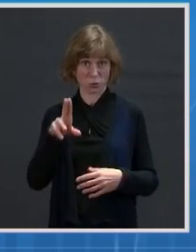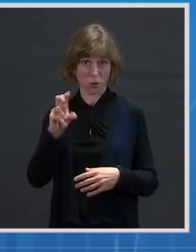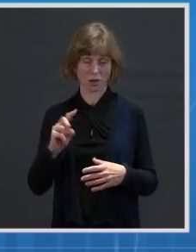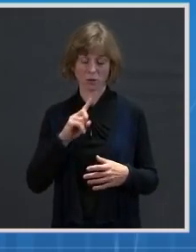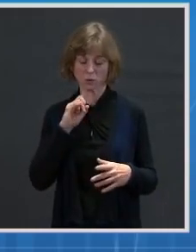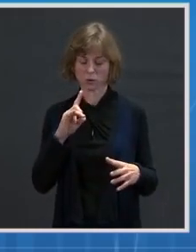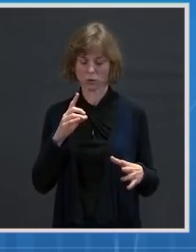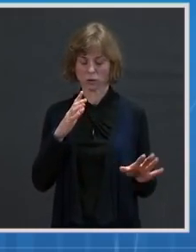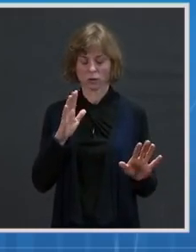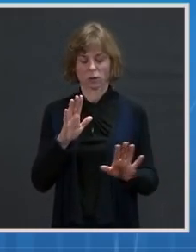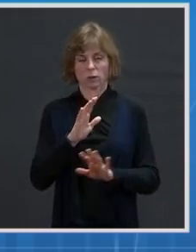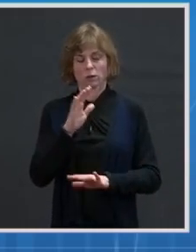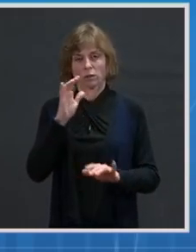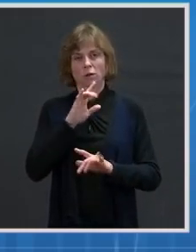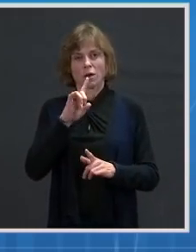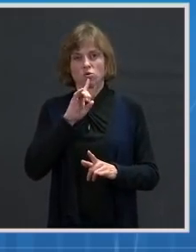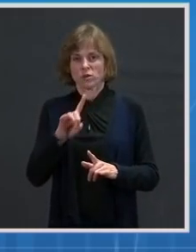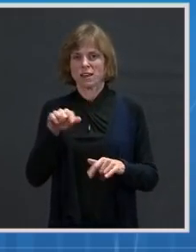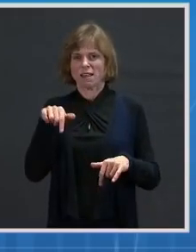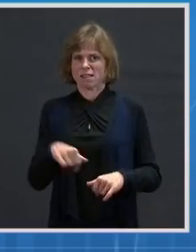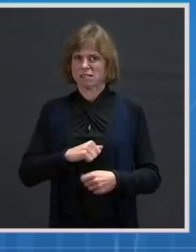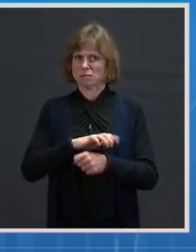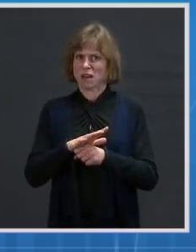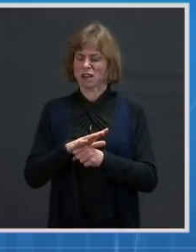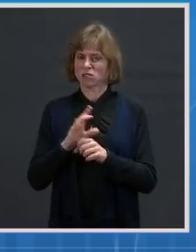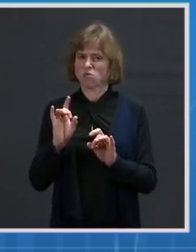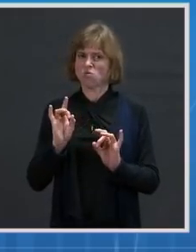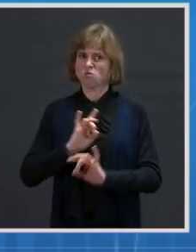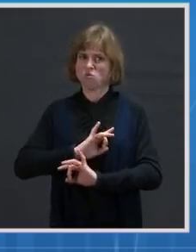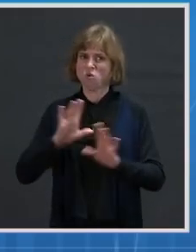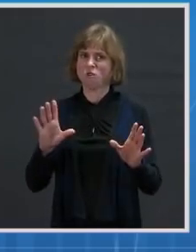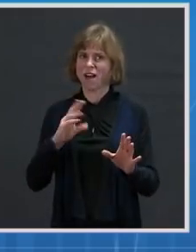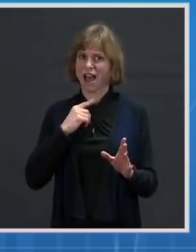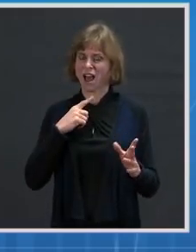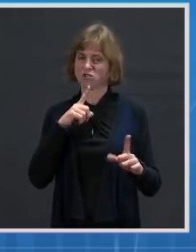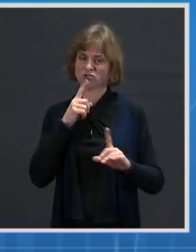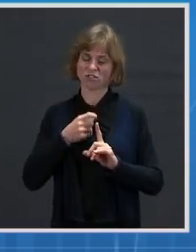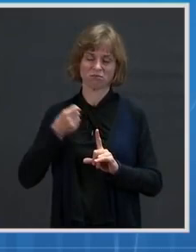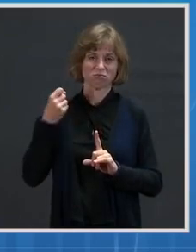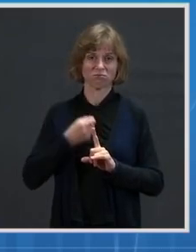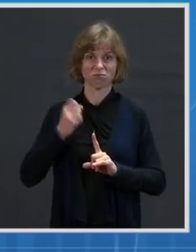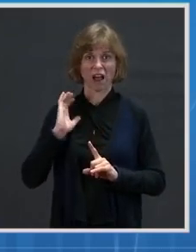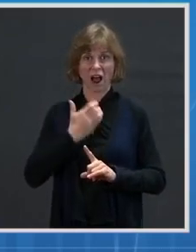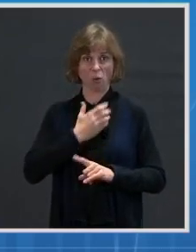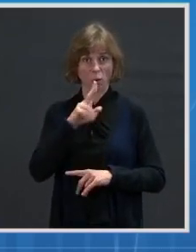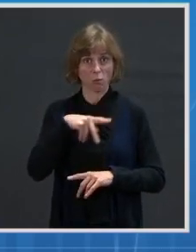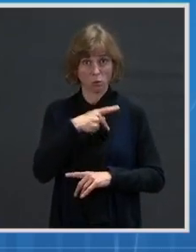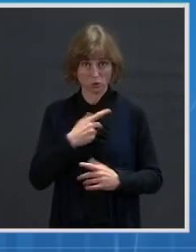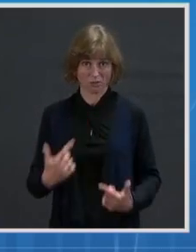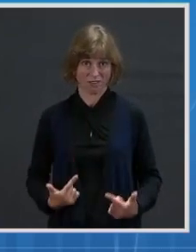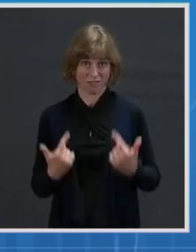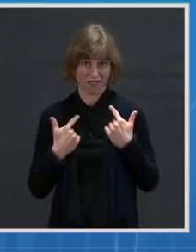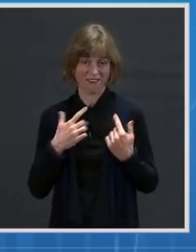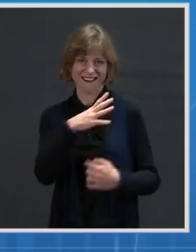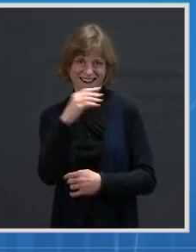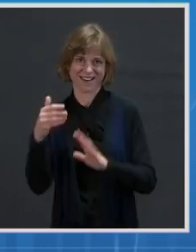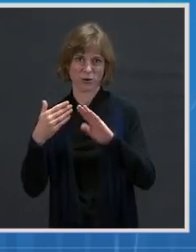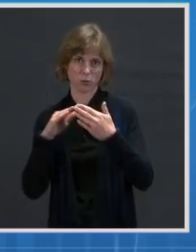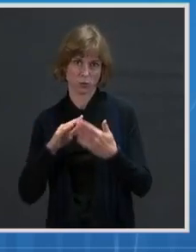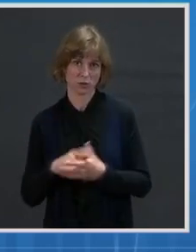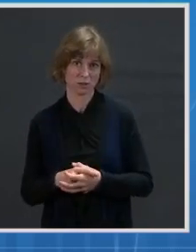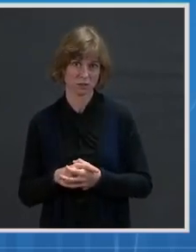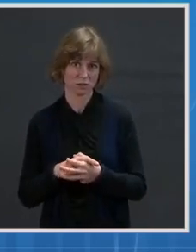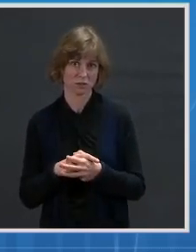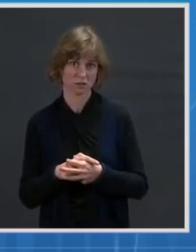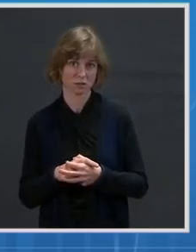enormity of this pandemic and the loss it has inflicted on our personal lives and our communities. While the